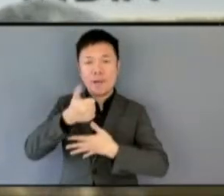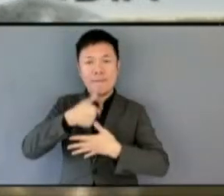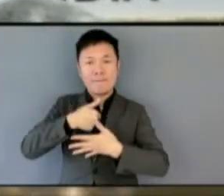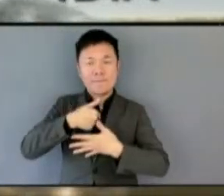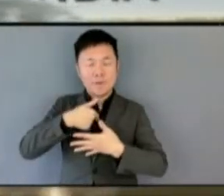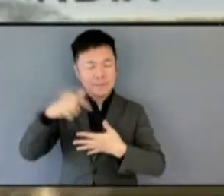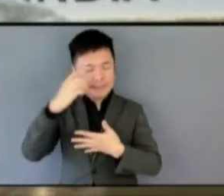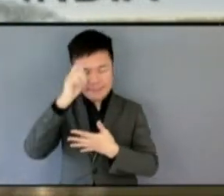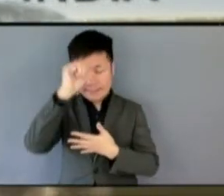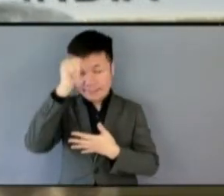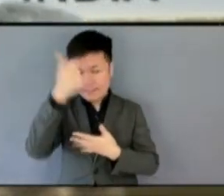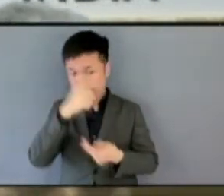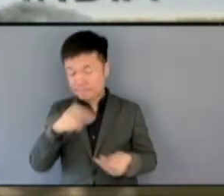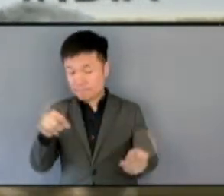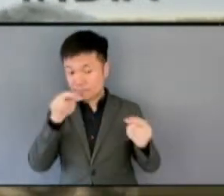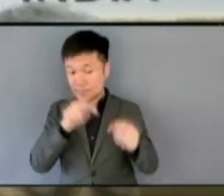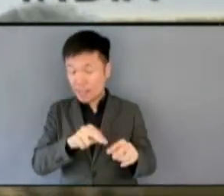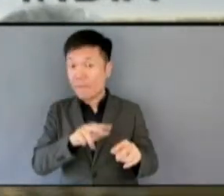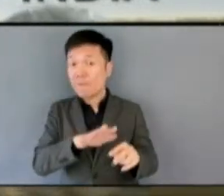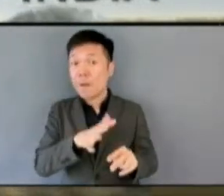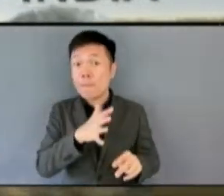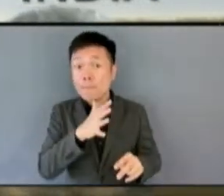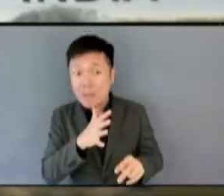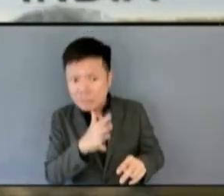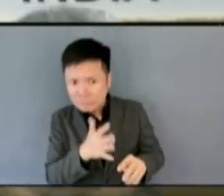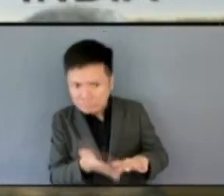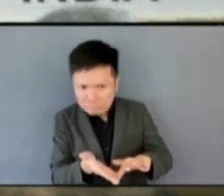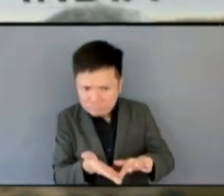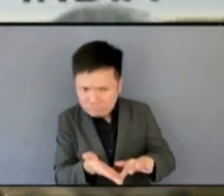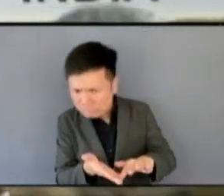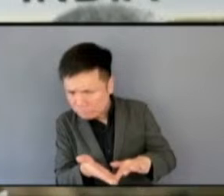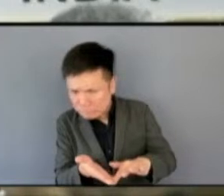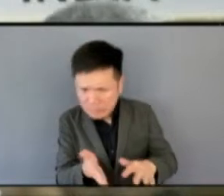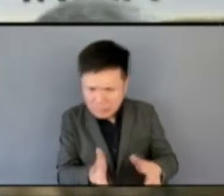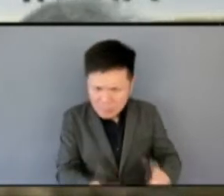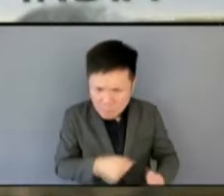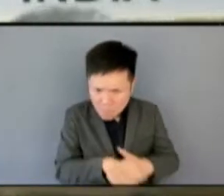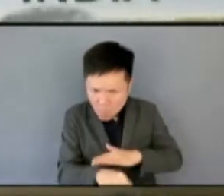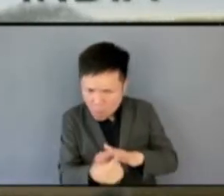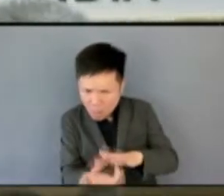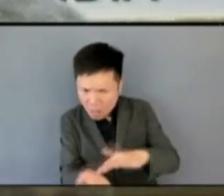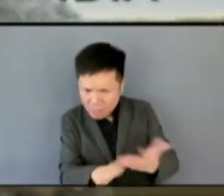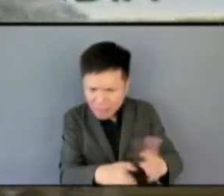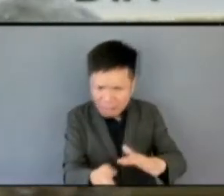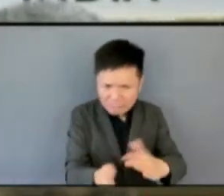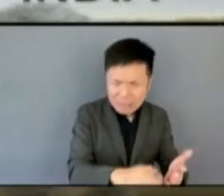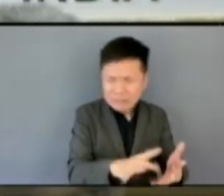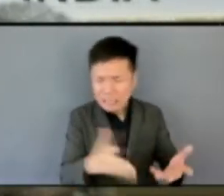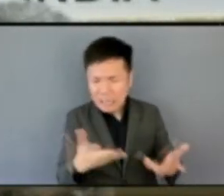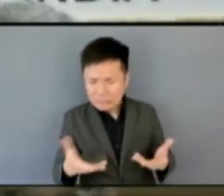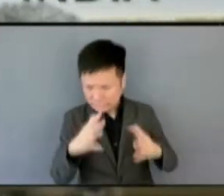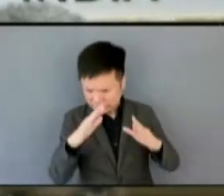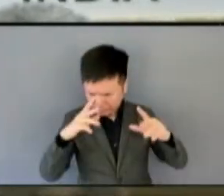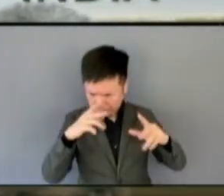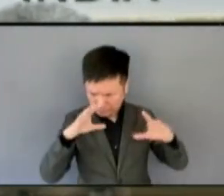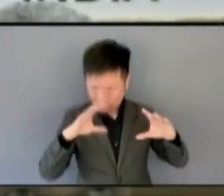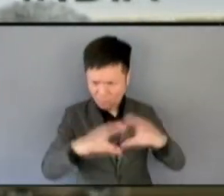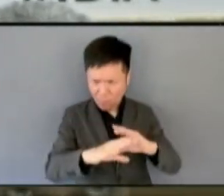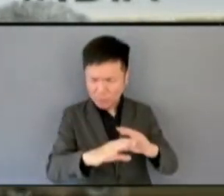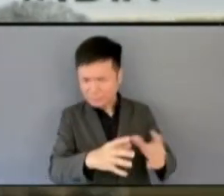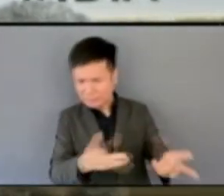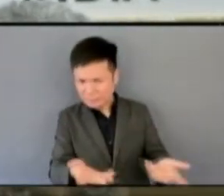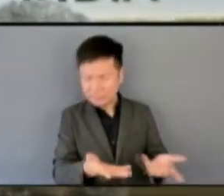towards the elimination of maternal mortality rate and infant mortality rate. Remarkably, in the past decade, there has been